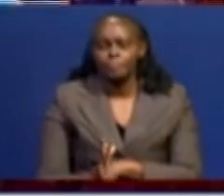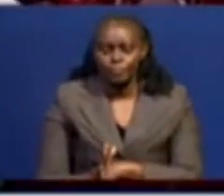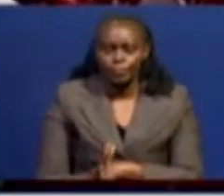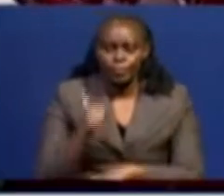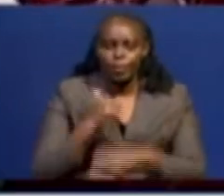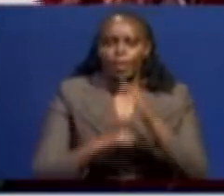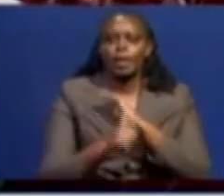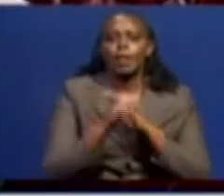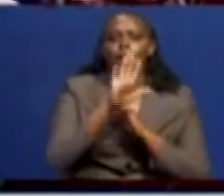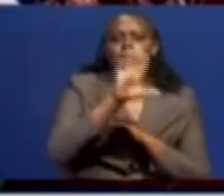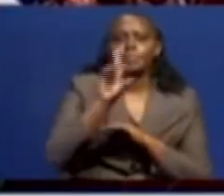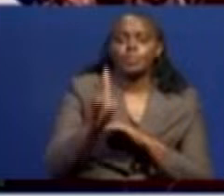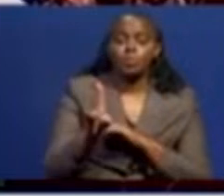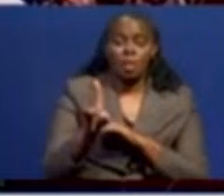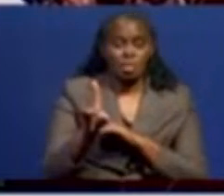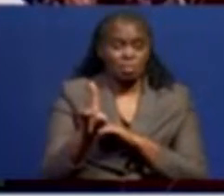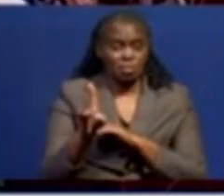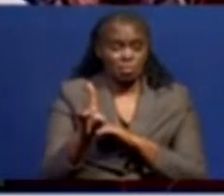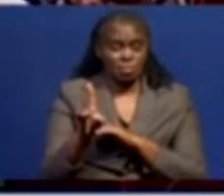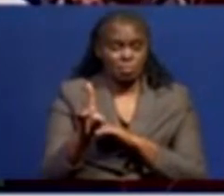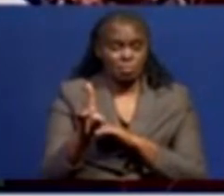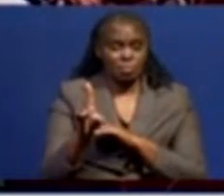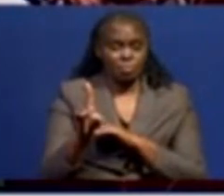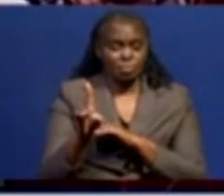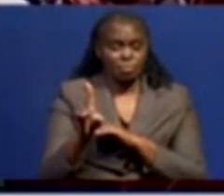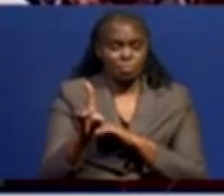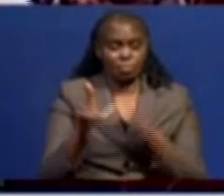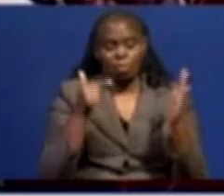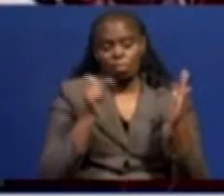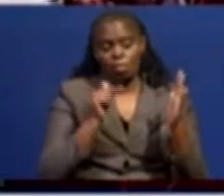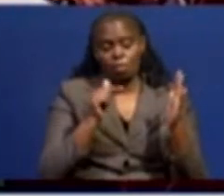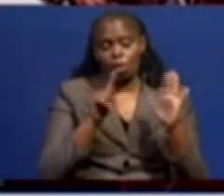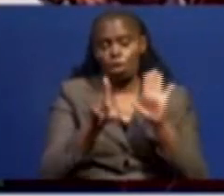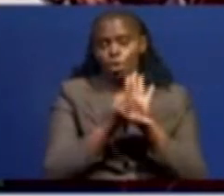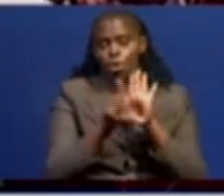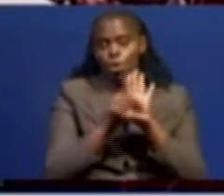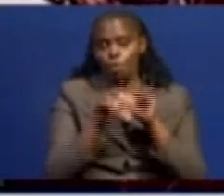Were the grounds under Article 51 met?